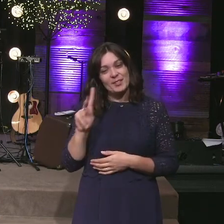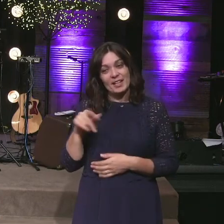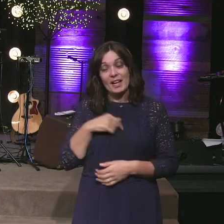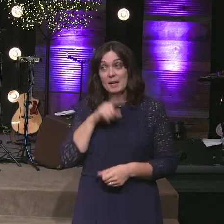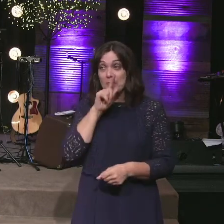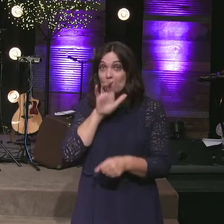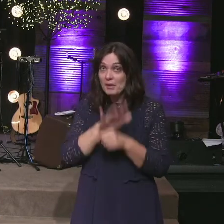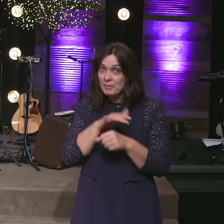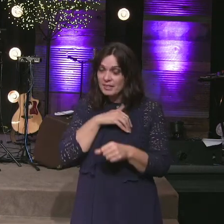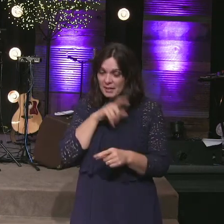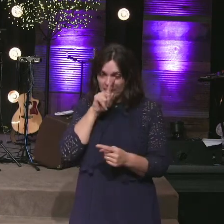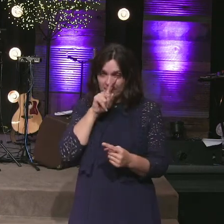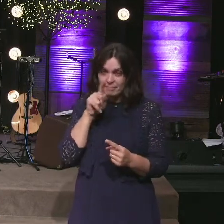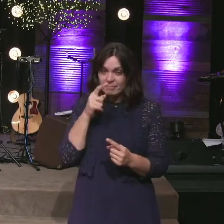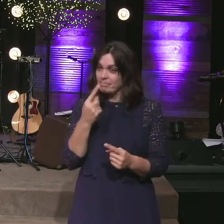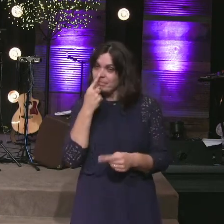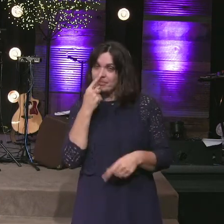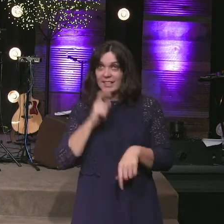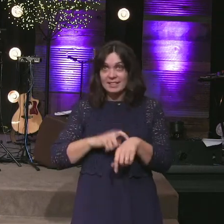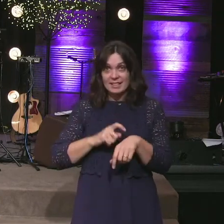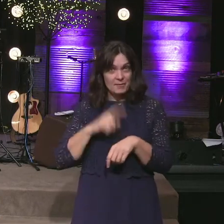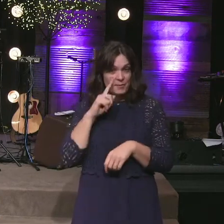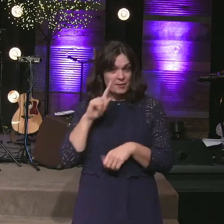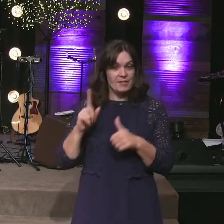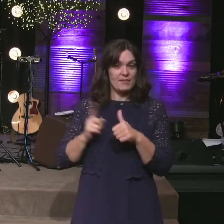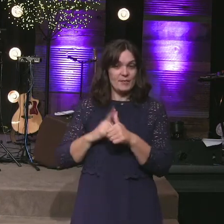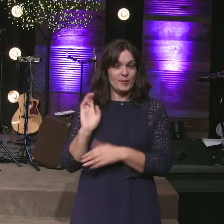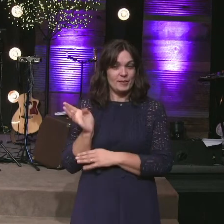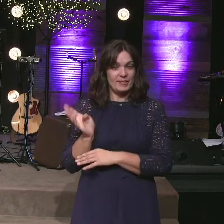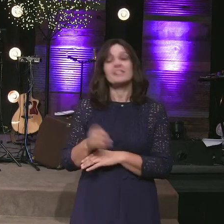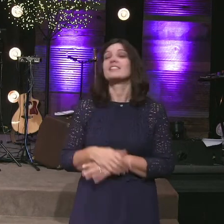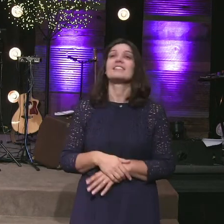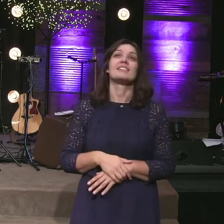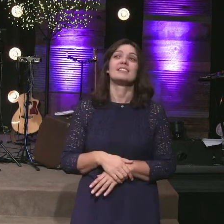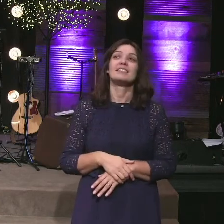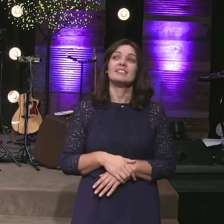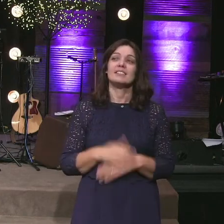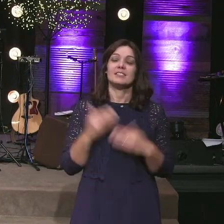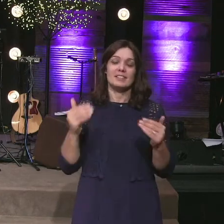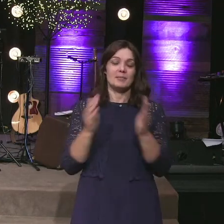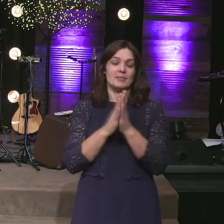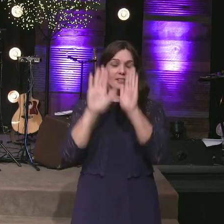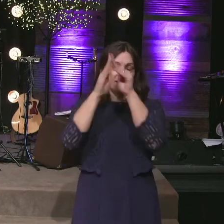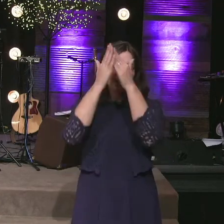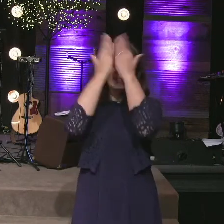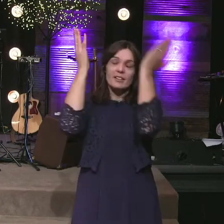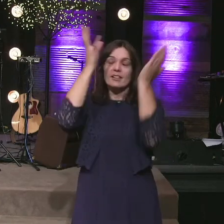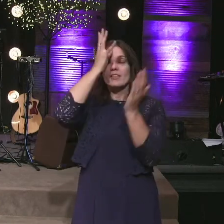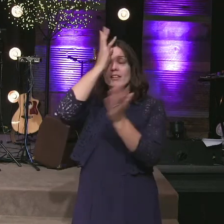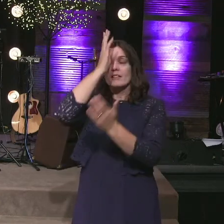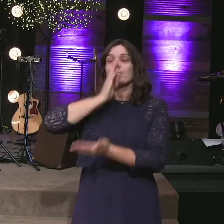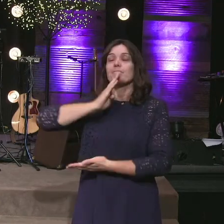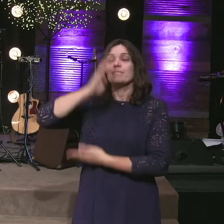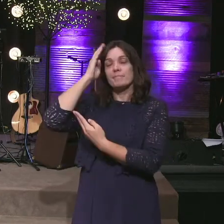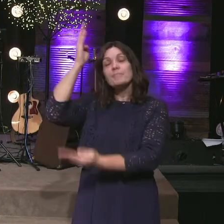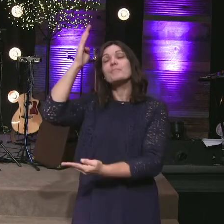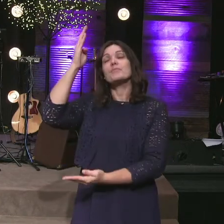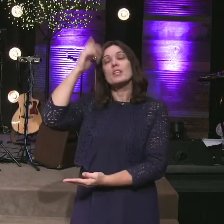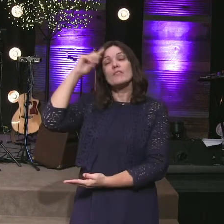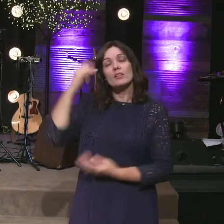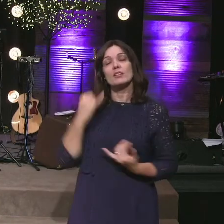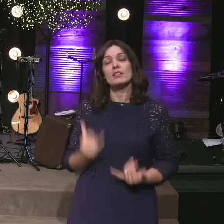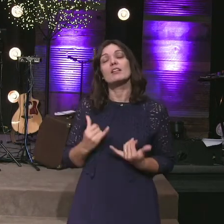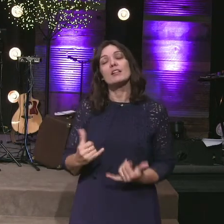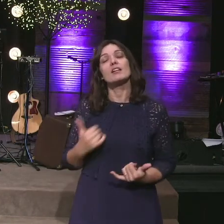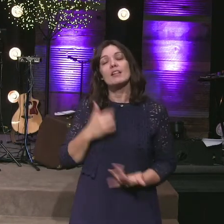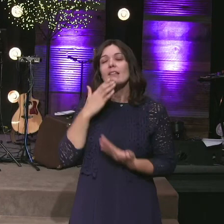promise I was right on time for the first service. Let's pray. Heavenly Father, I thank you for this day. I thank you for